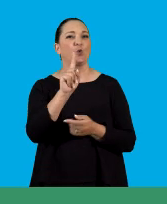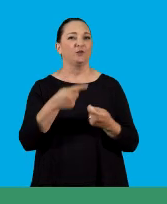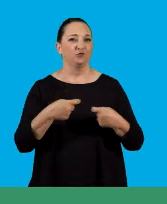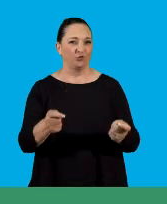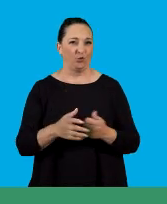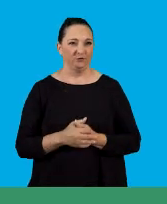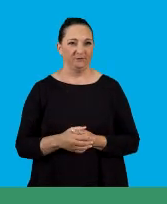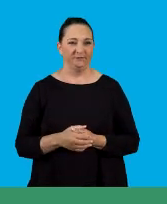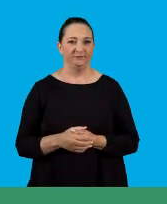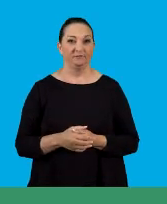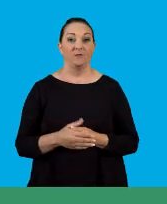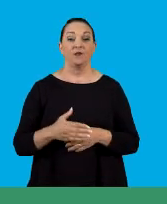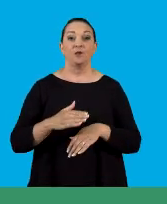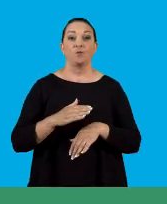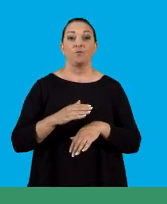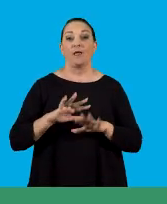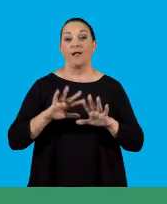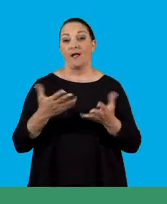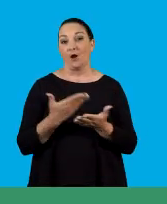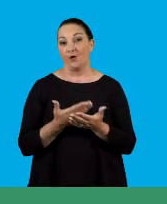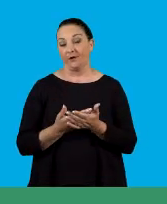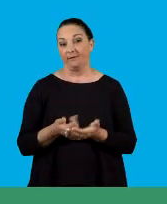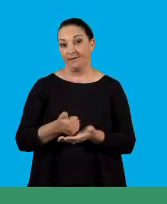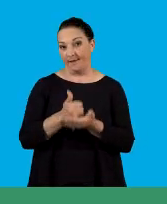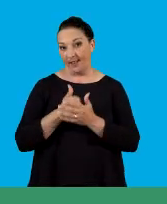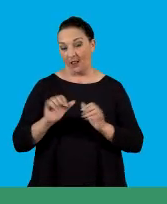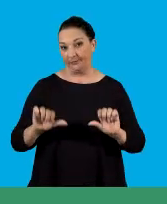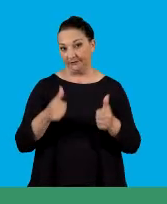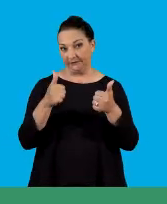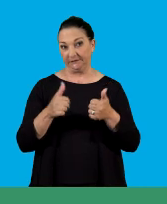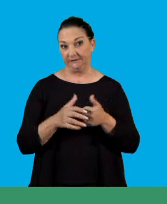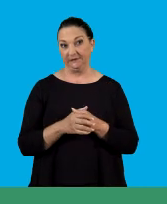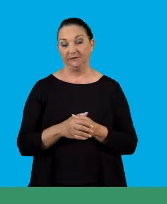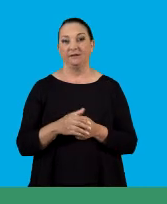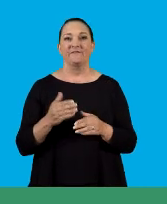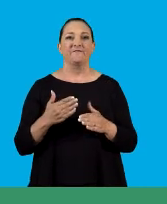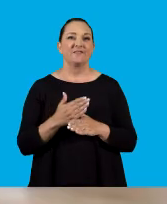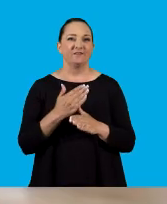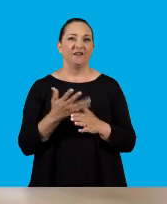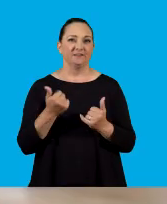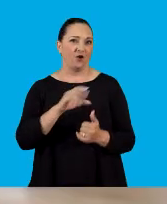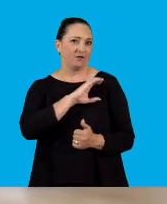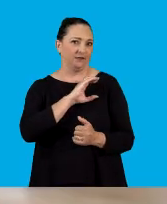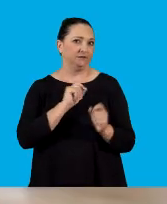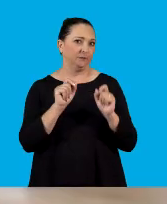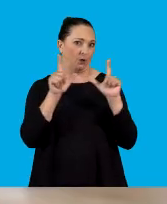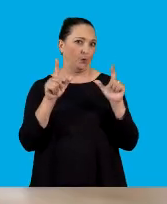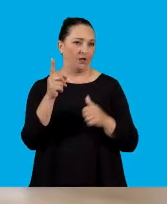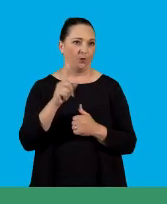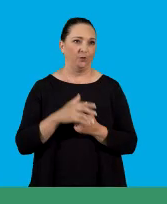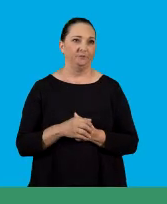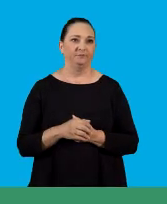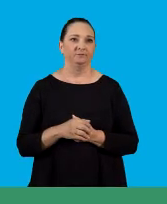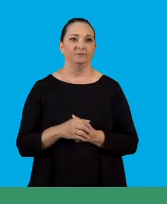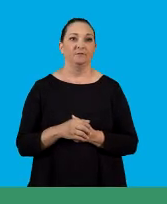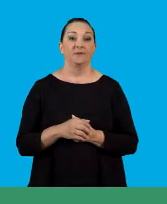business. Another quality indicator or another way they can contribute to the success, because this is a function that makes customers aware. They need to